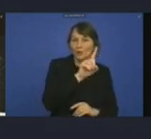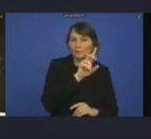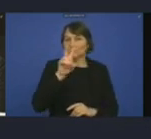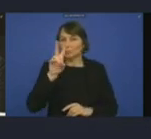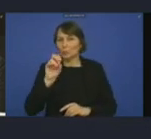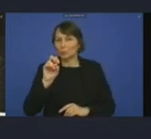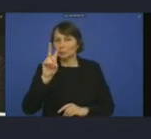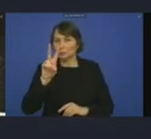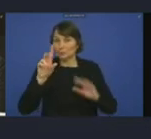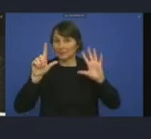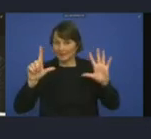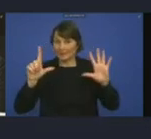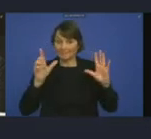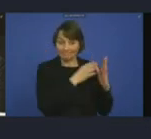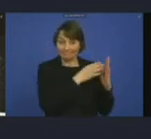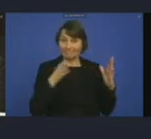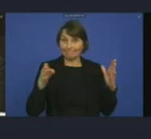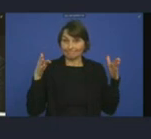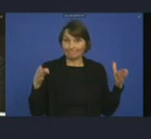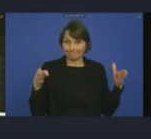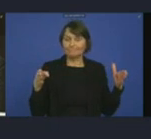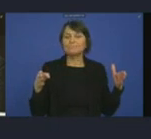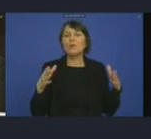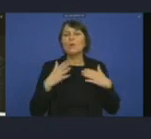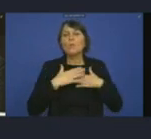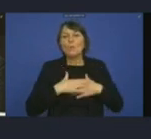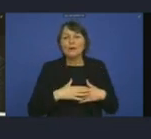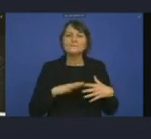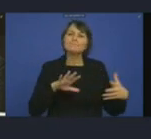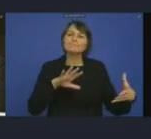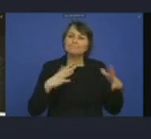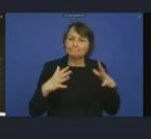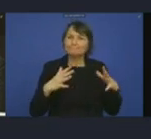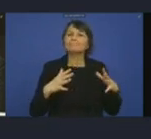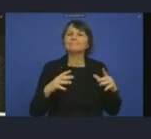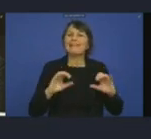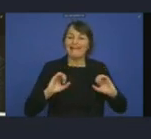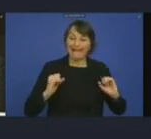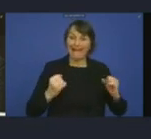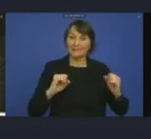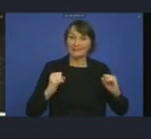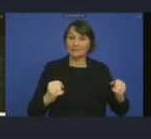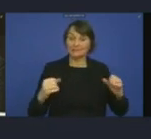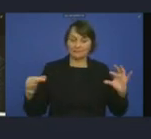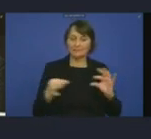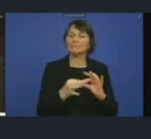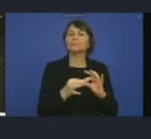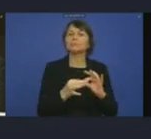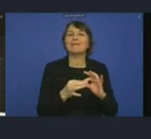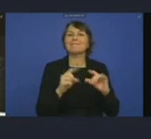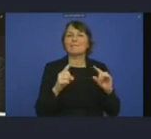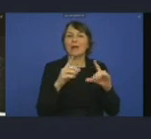2021-2027 is to have some actions decentralized. One clearly is the